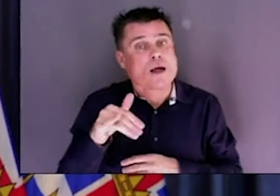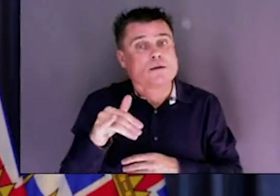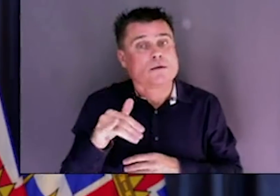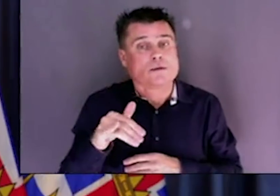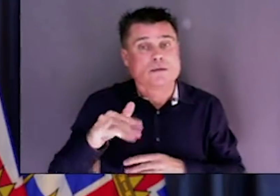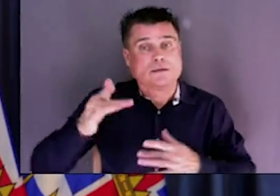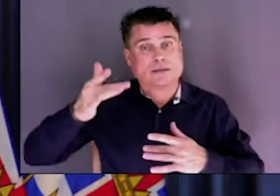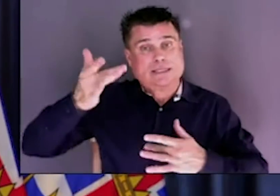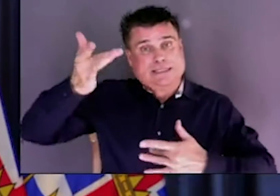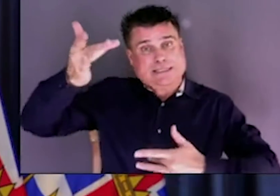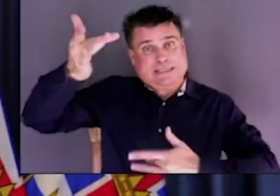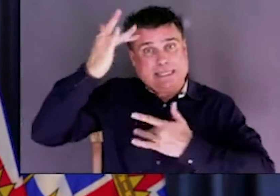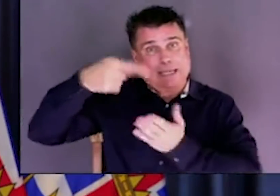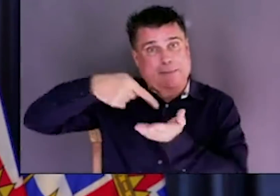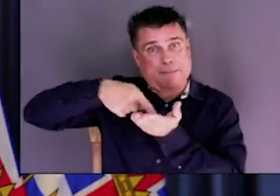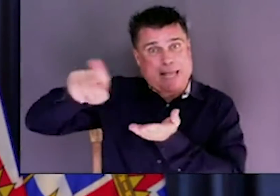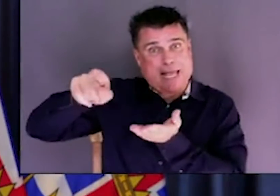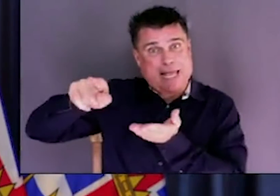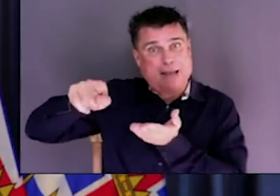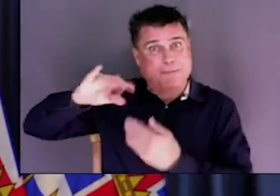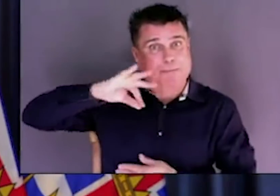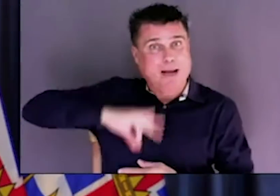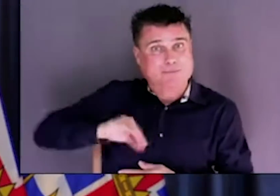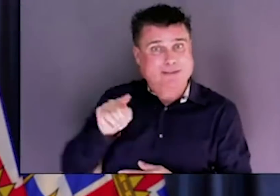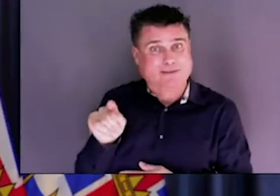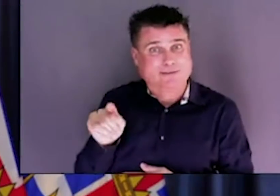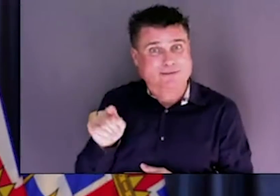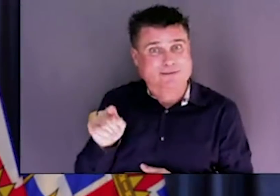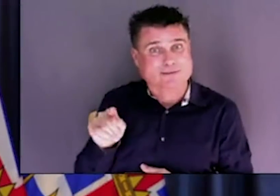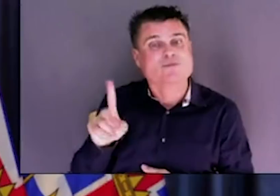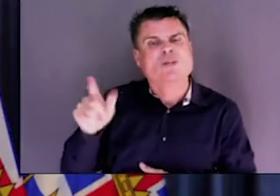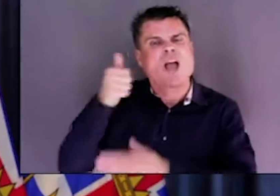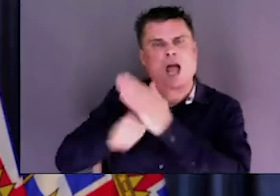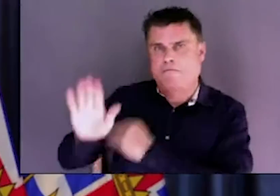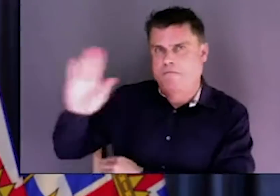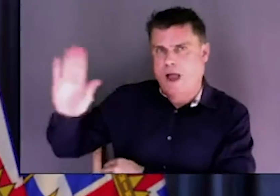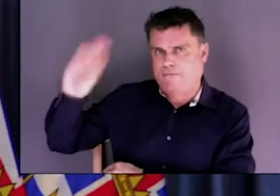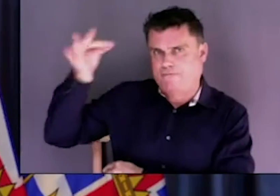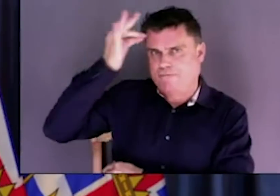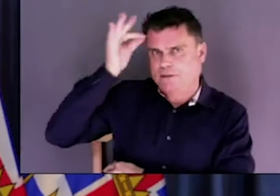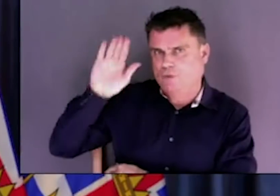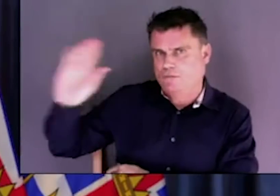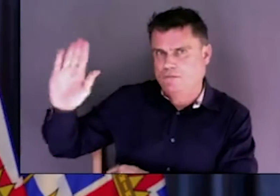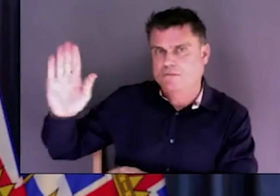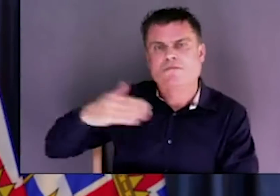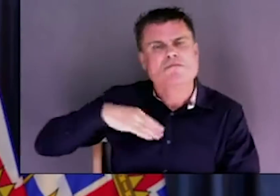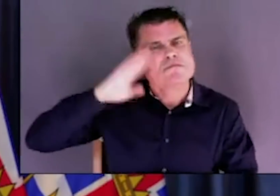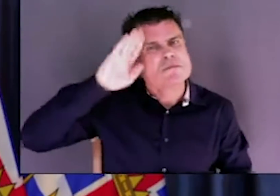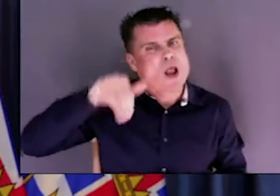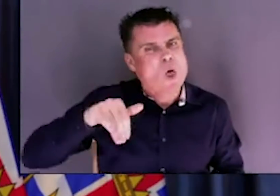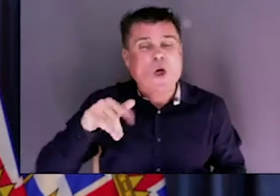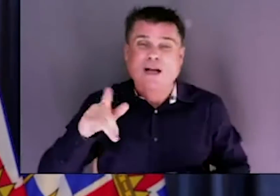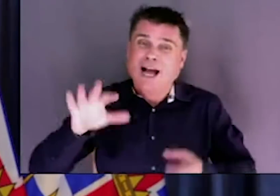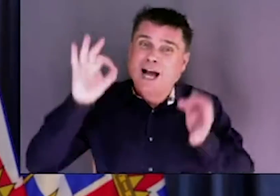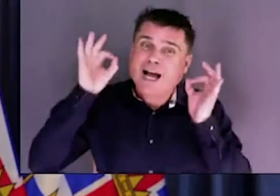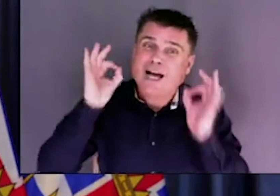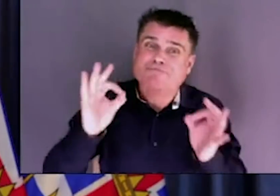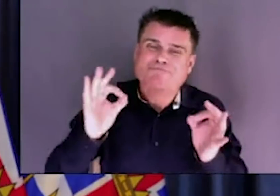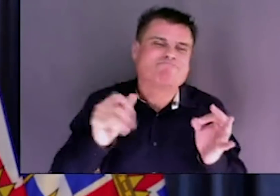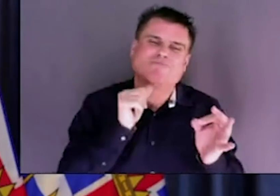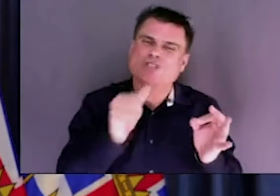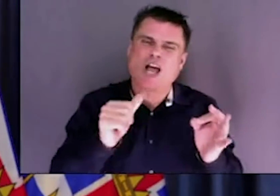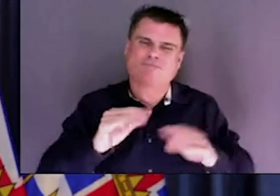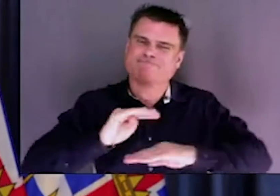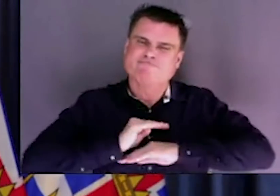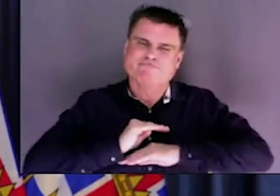so hard with the federal government to establish has gaps and holes. And it's suggestions and solutions like those that have just been proposed that we